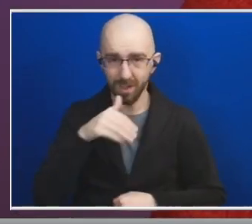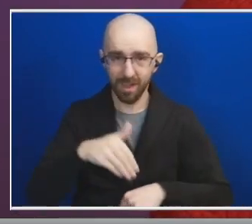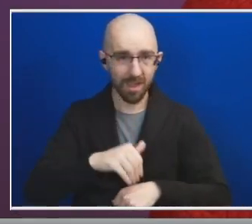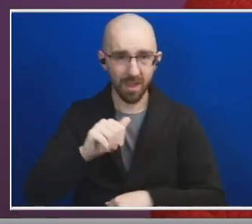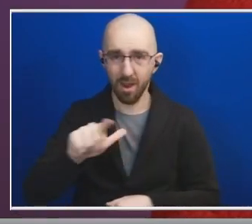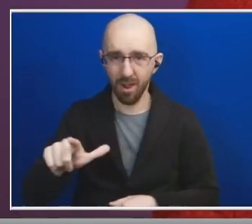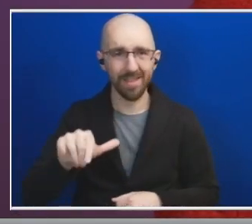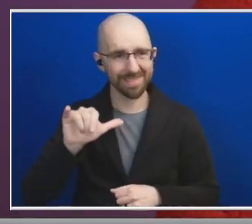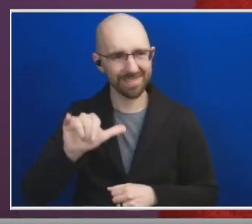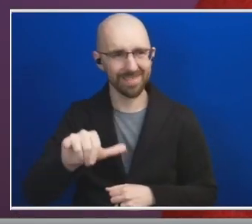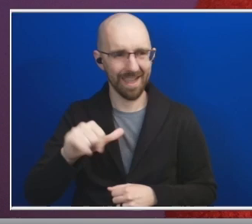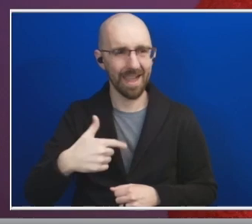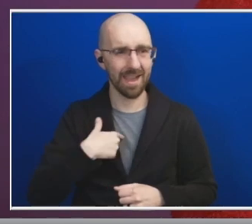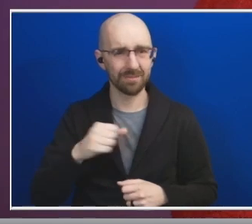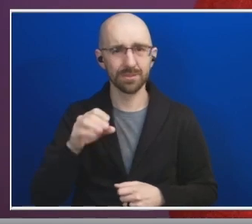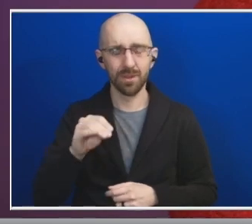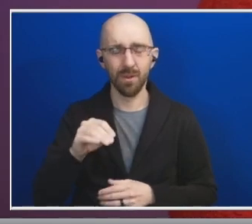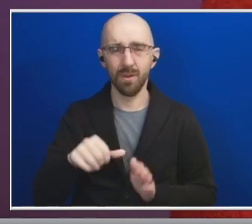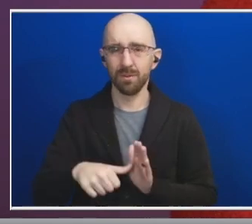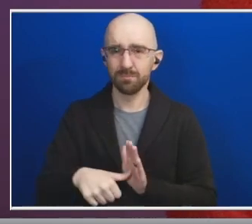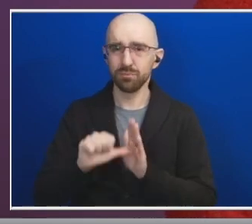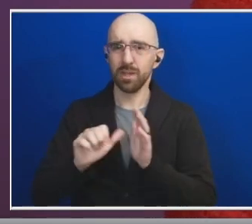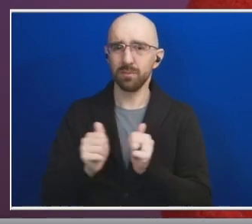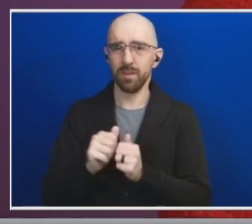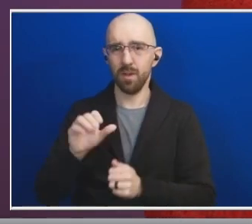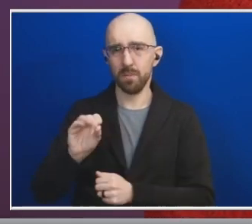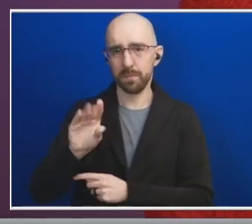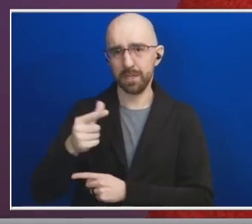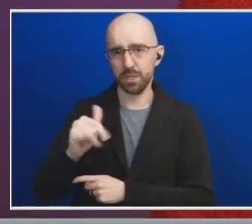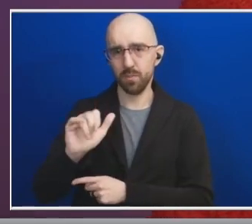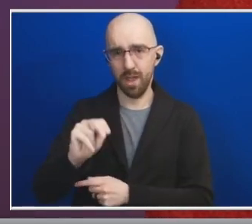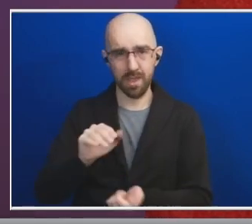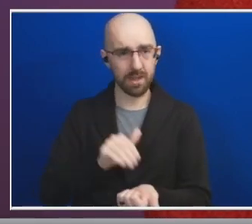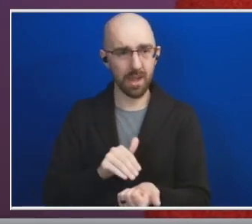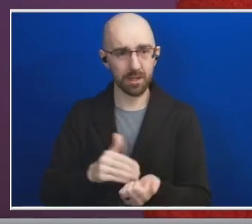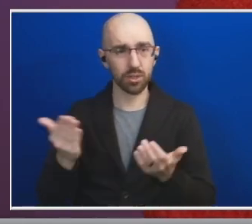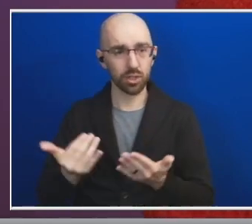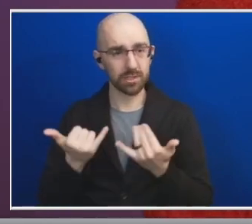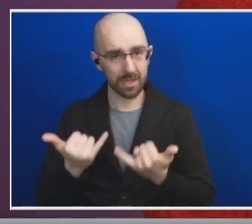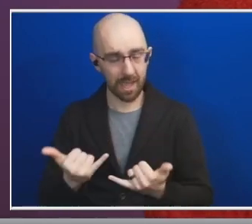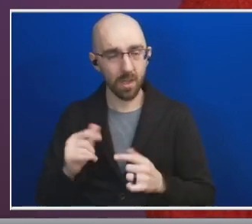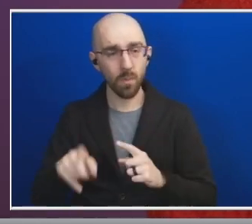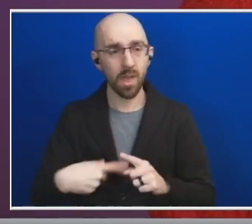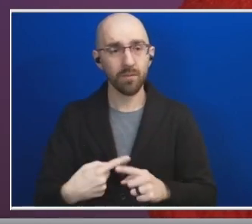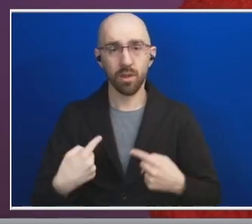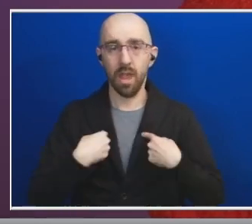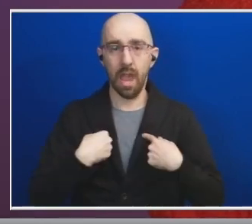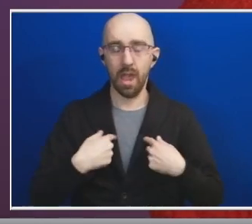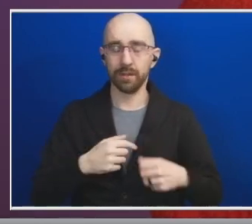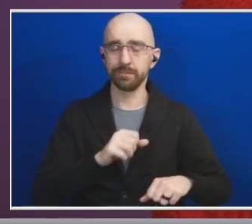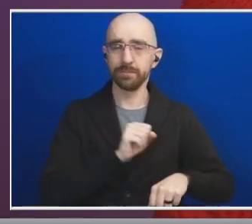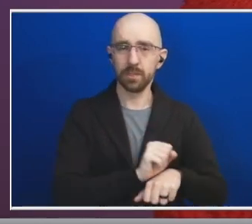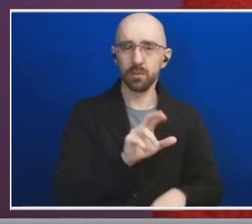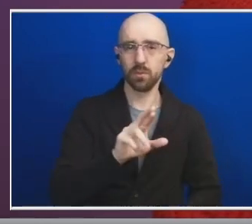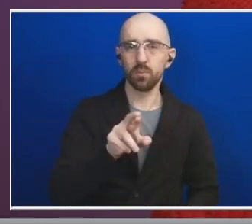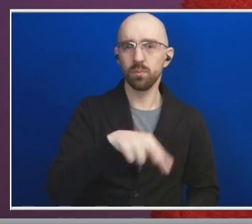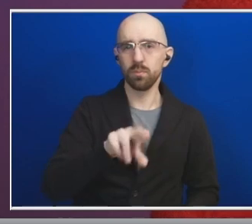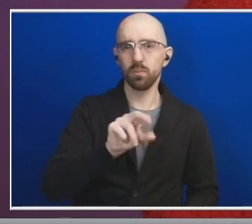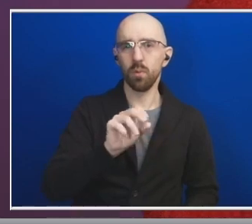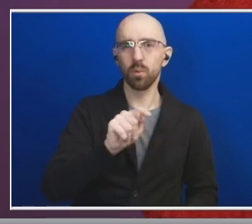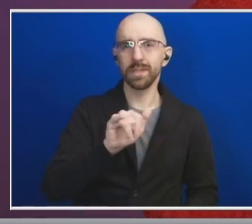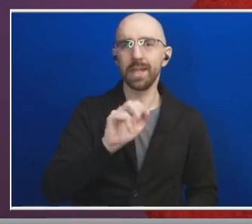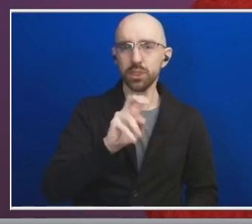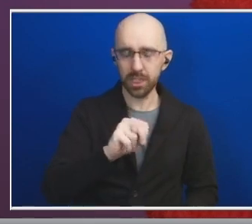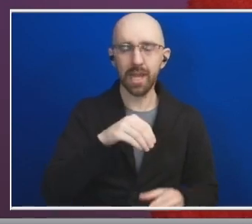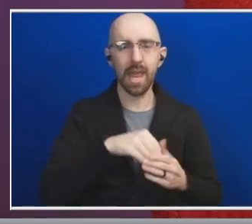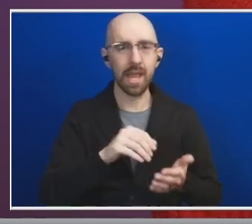so impressed with the OBGYN doctor here today. When I had my rotation in that in nursing school, it was all focused